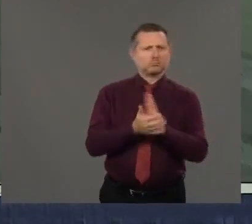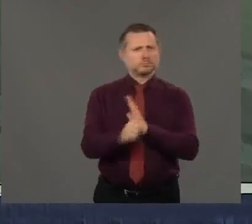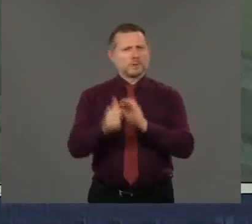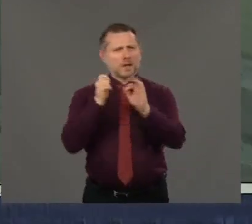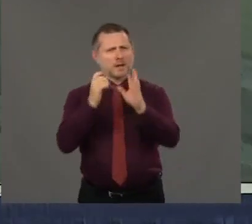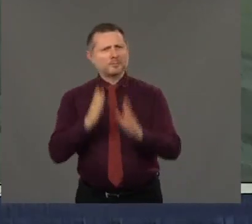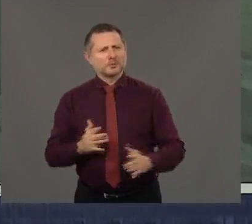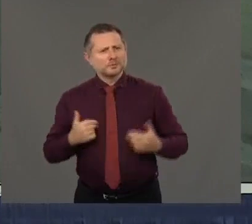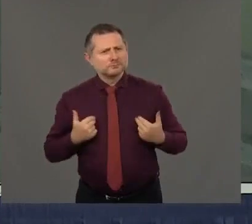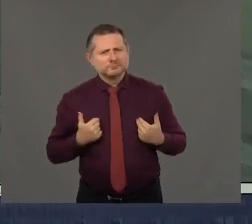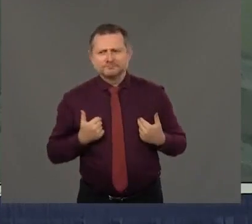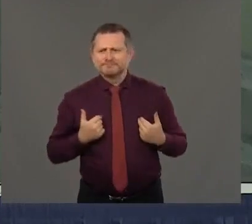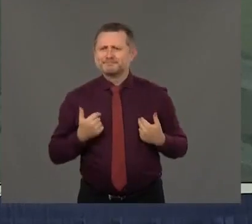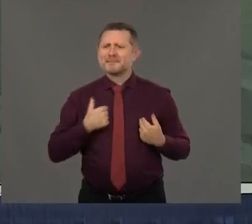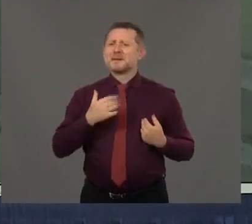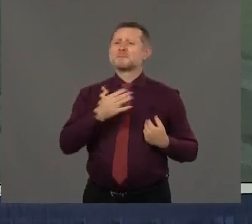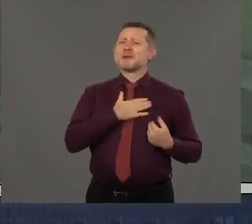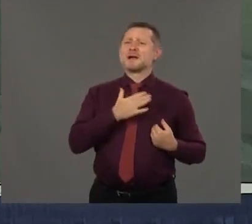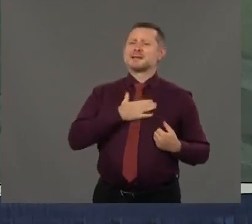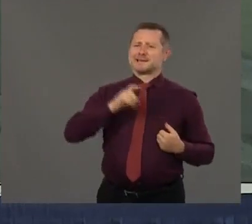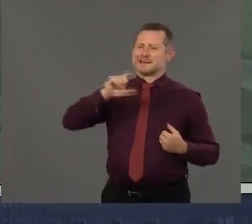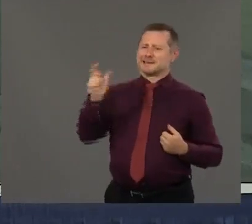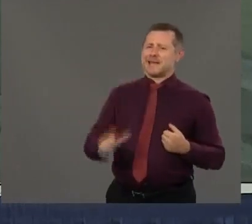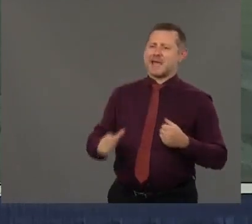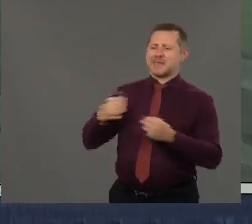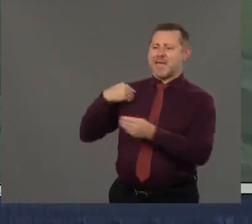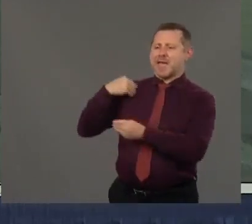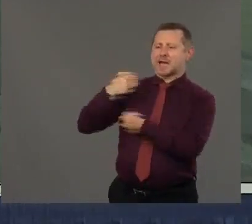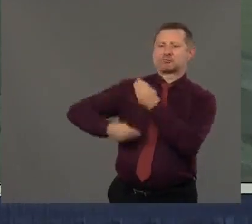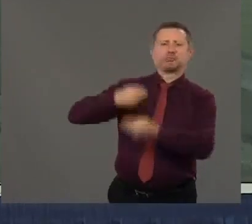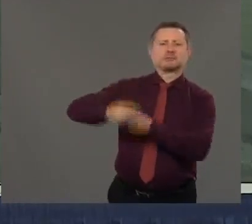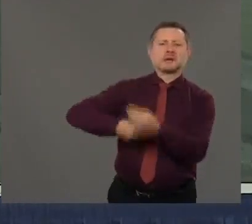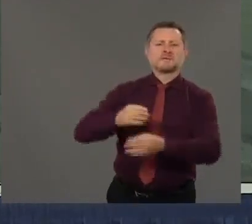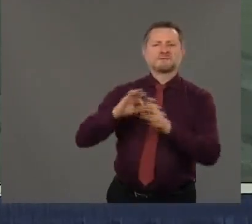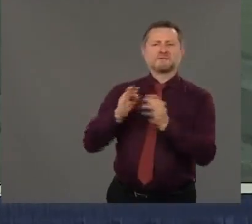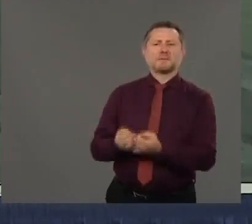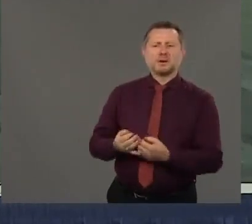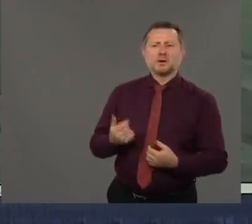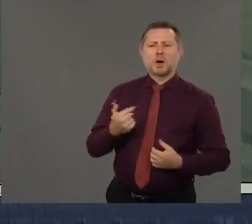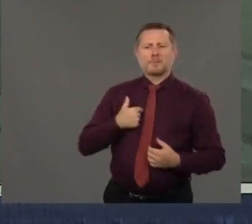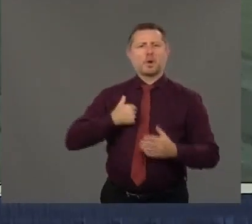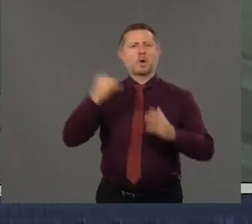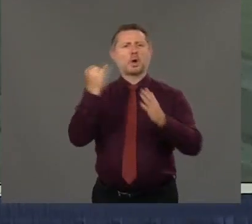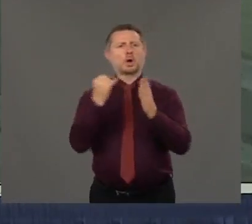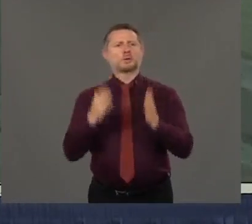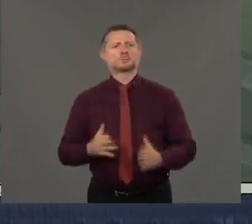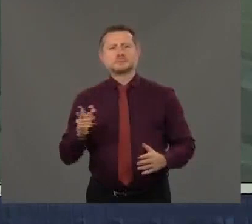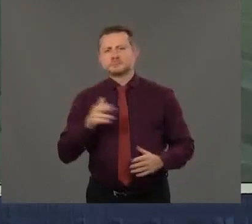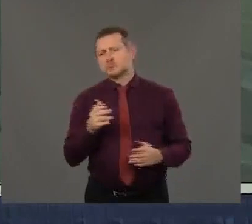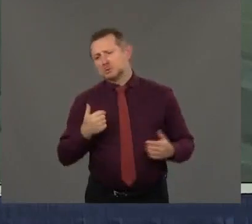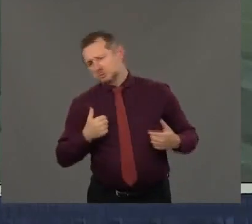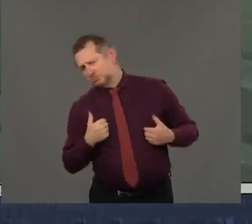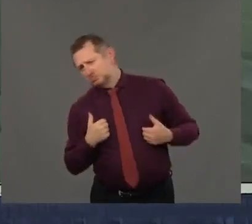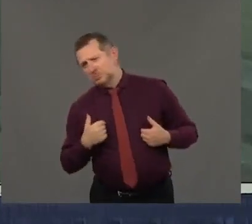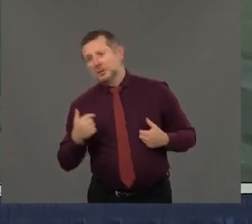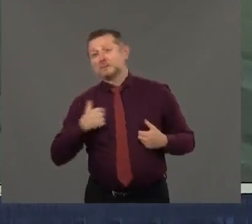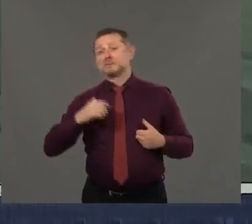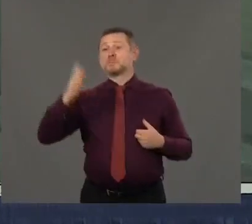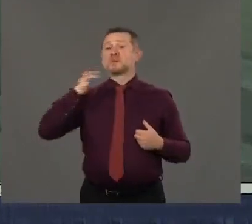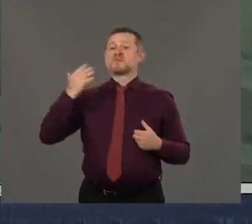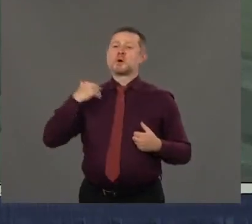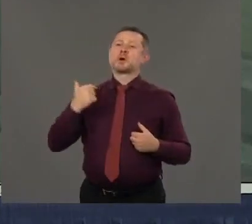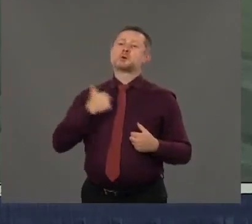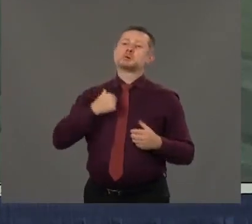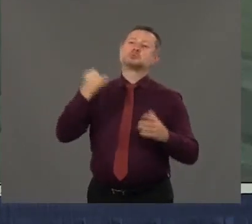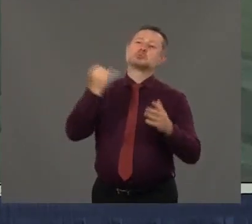the Italian. Yes, I am an artist. I've taken my artistic skills, where before I would just do drawings